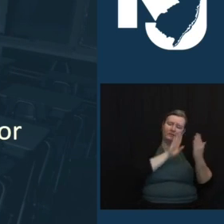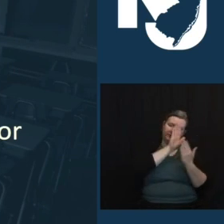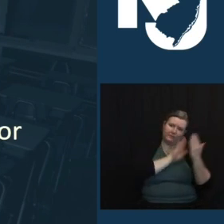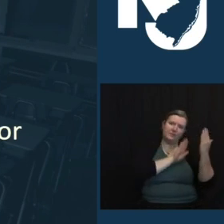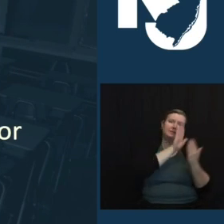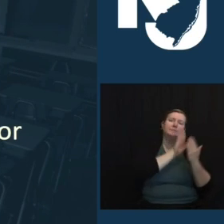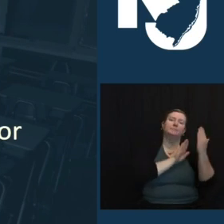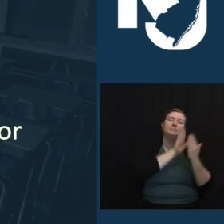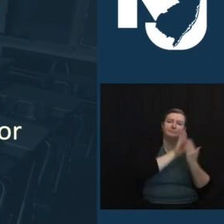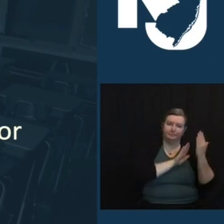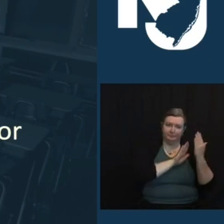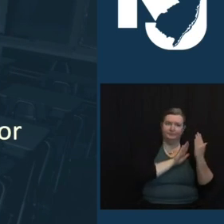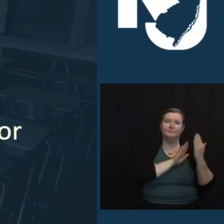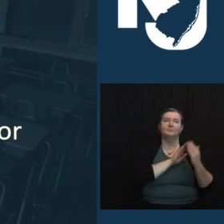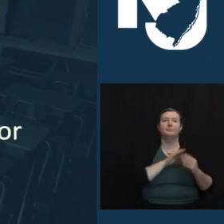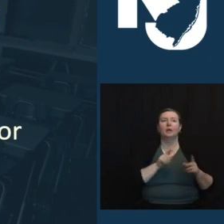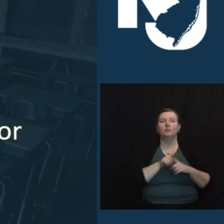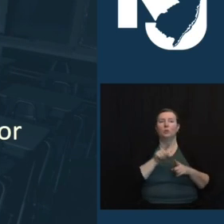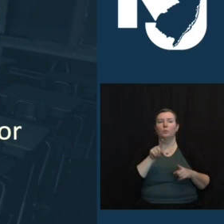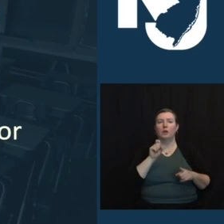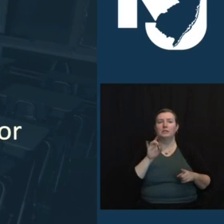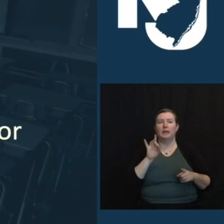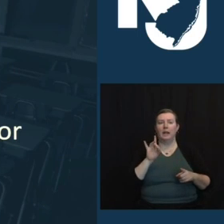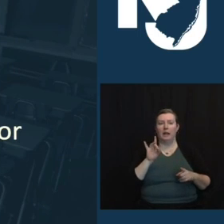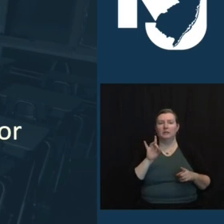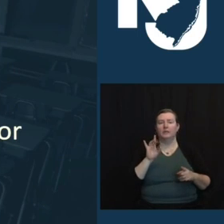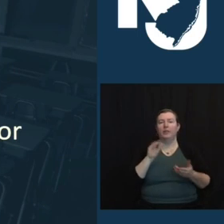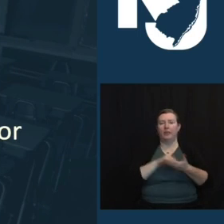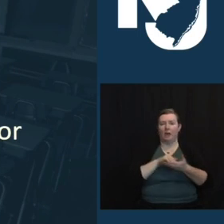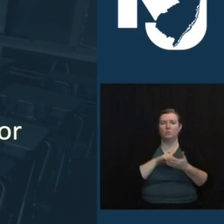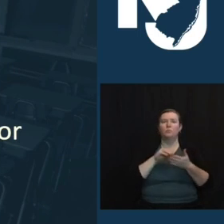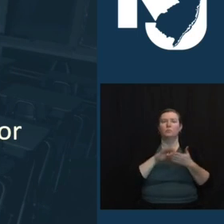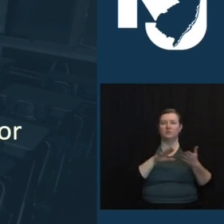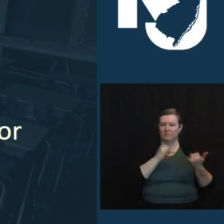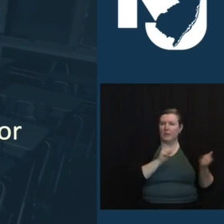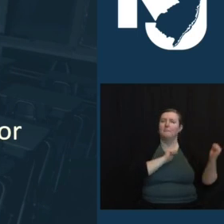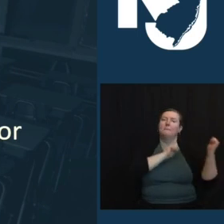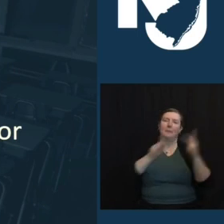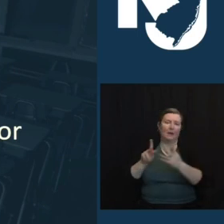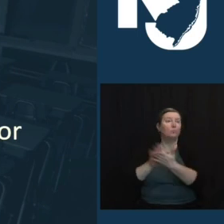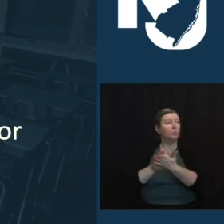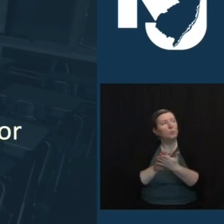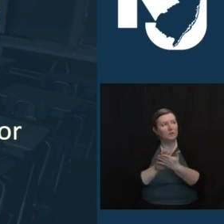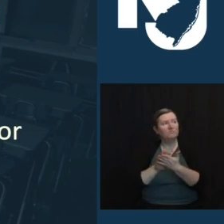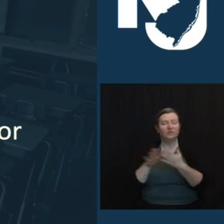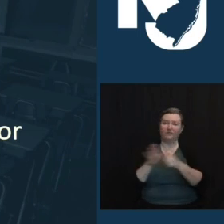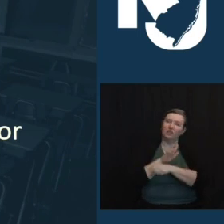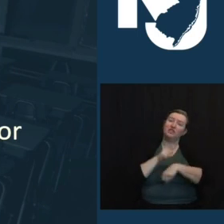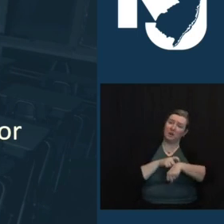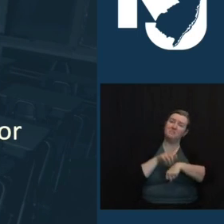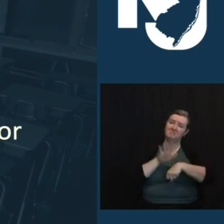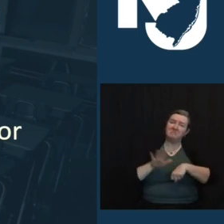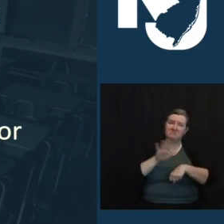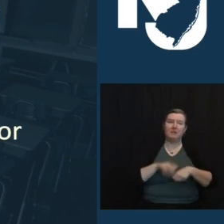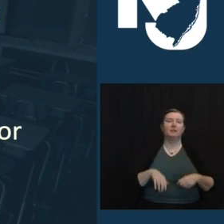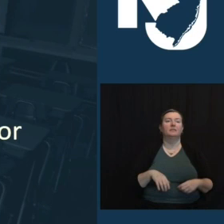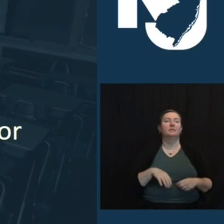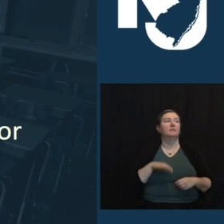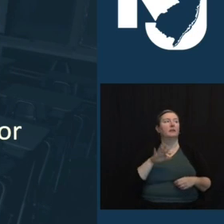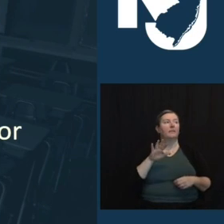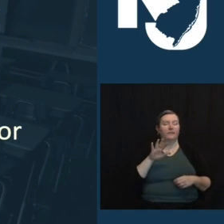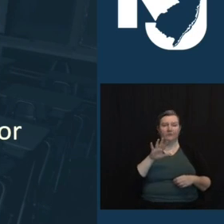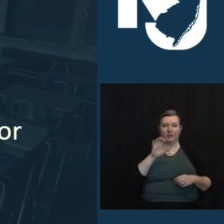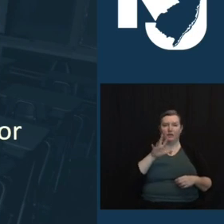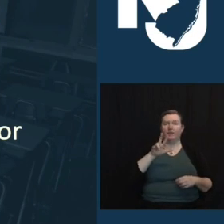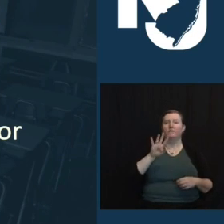includes 108,000 students back in their classrooms full-time. Another 534 are open for